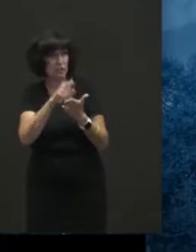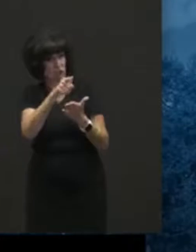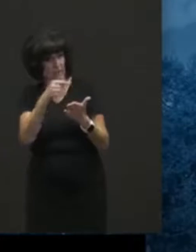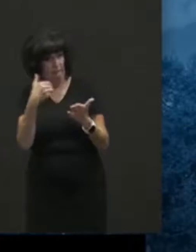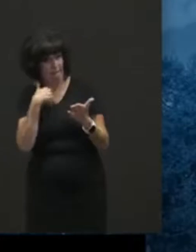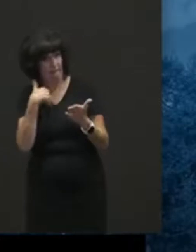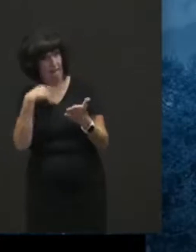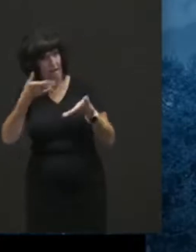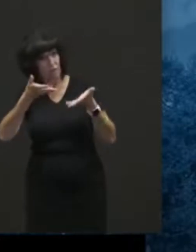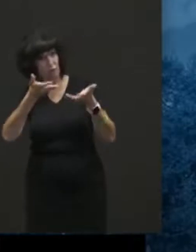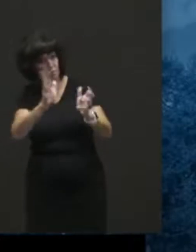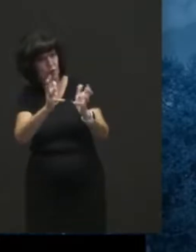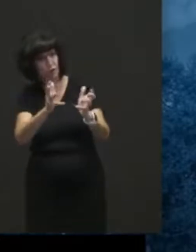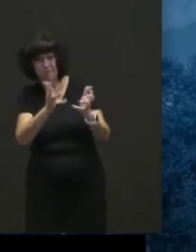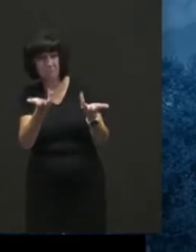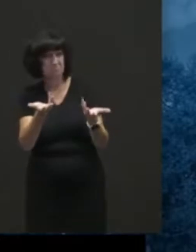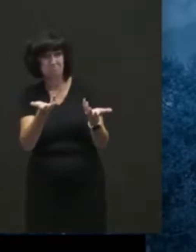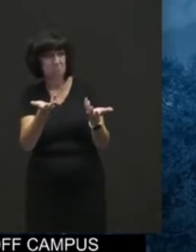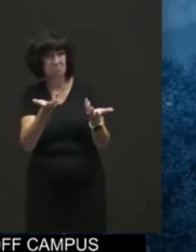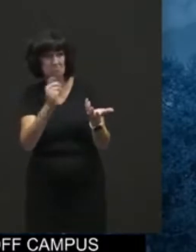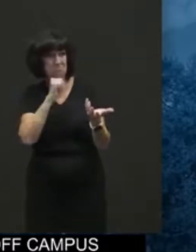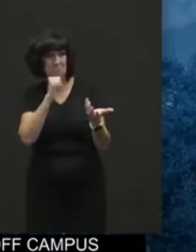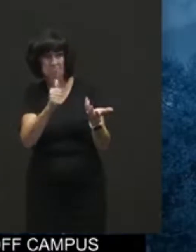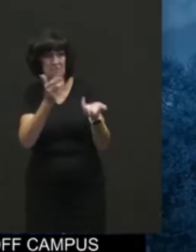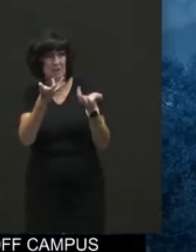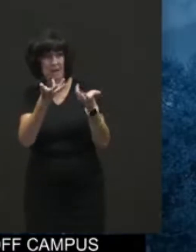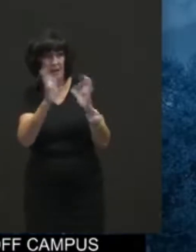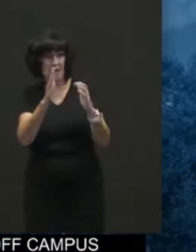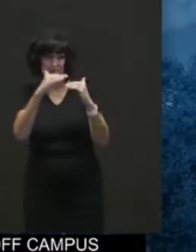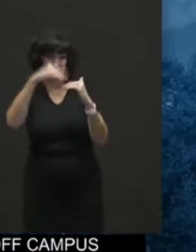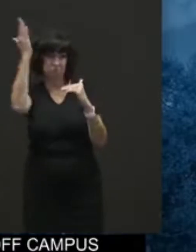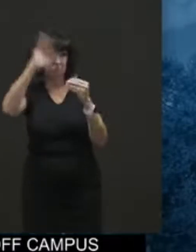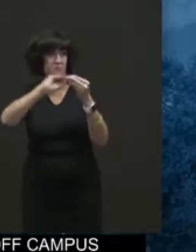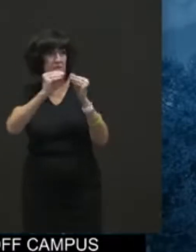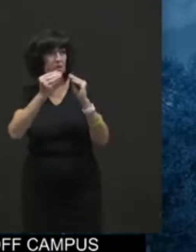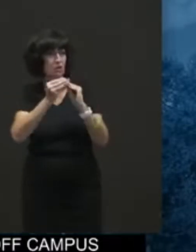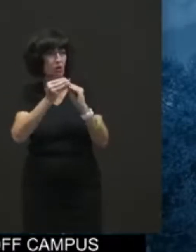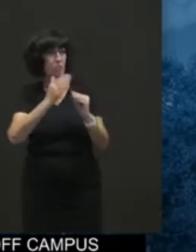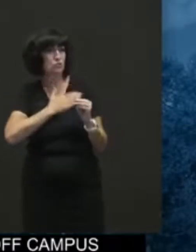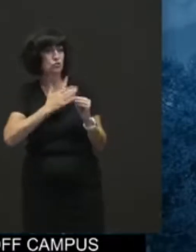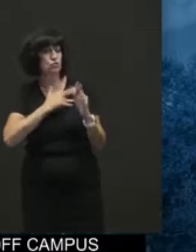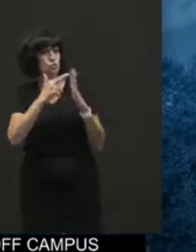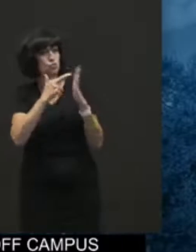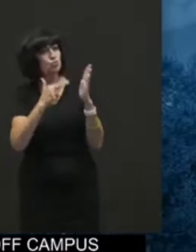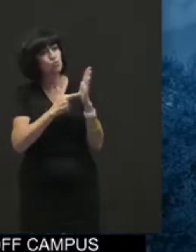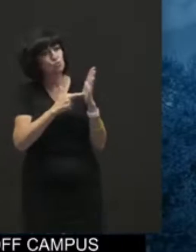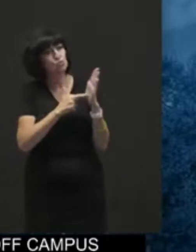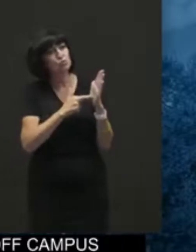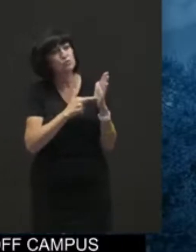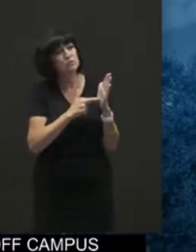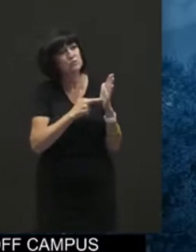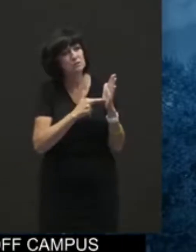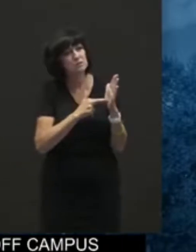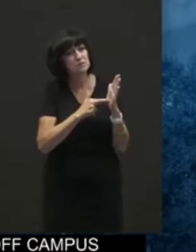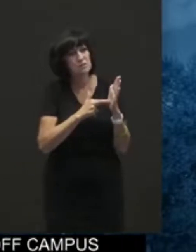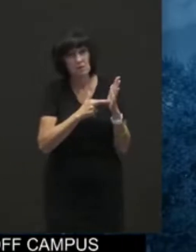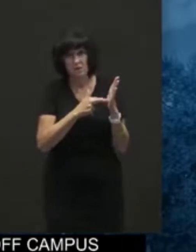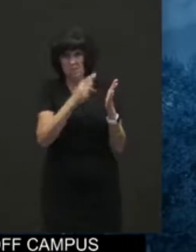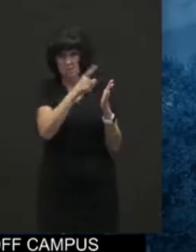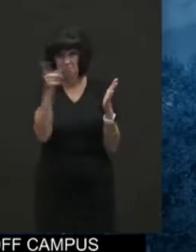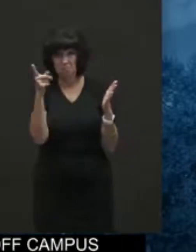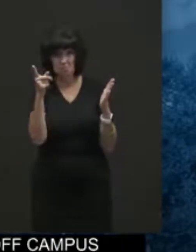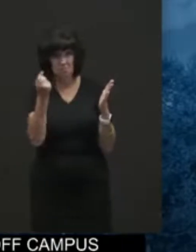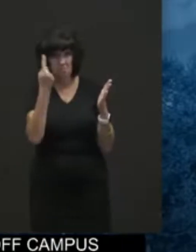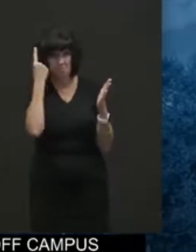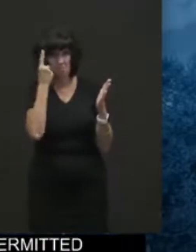that are permitted under the state of emergency with respect to COVID. I mean, first, I think it needs to be said how horrific this must be